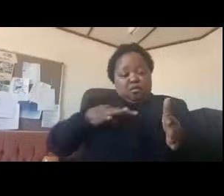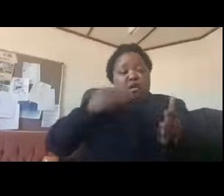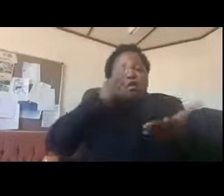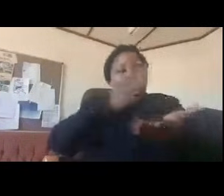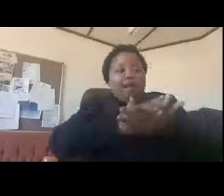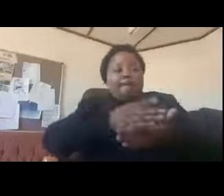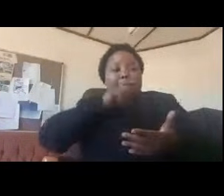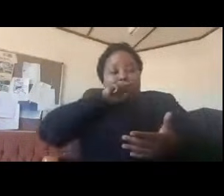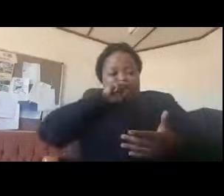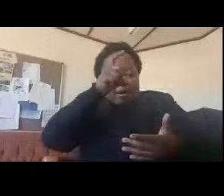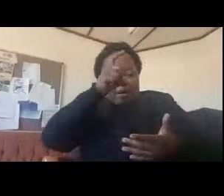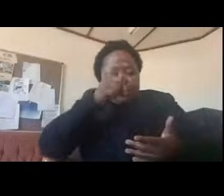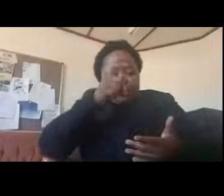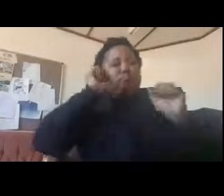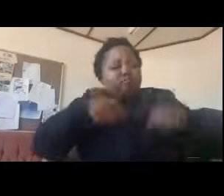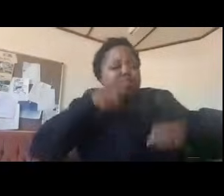strong.